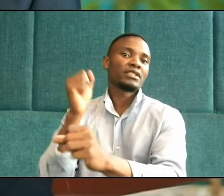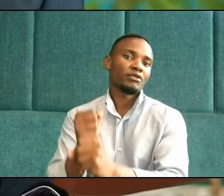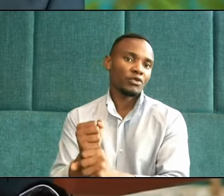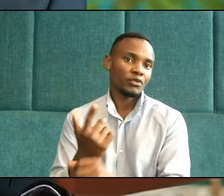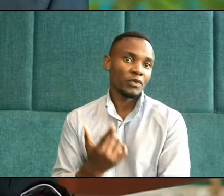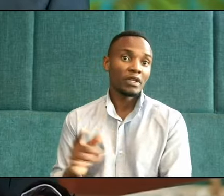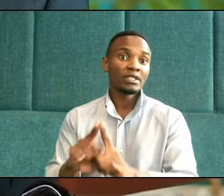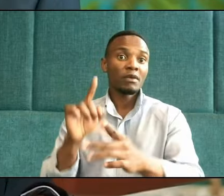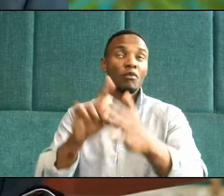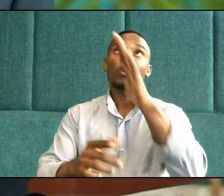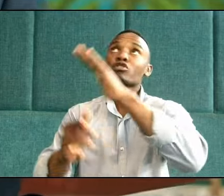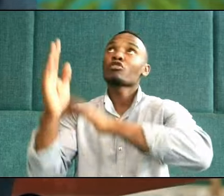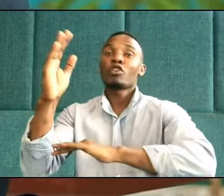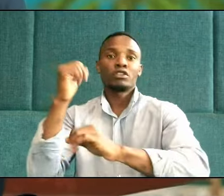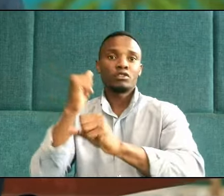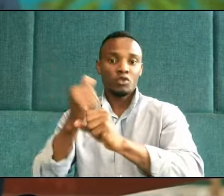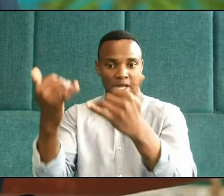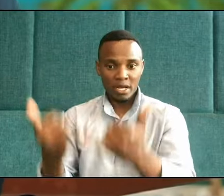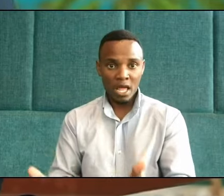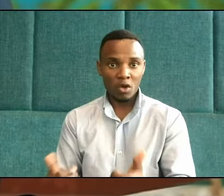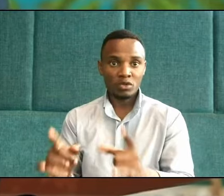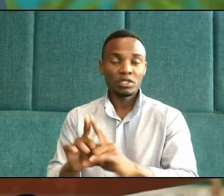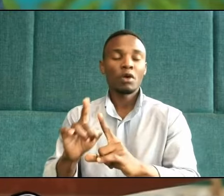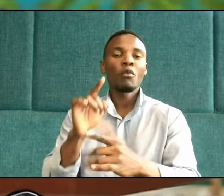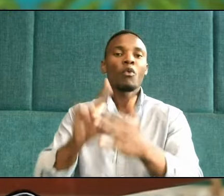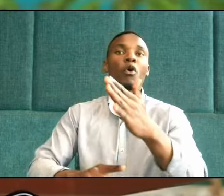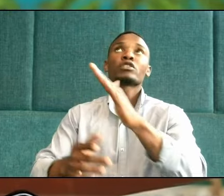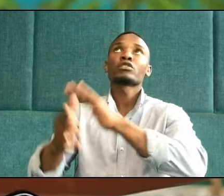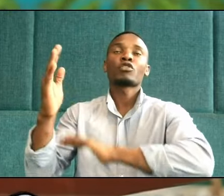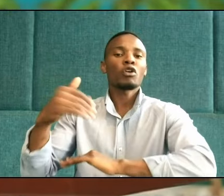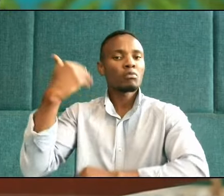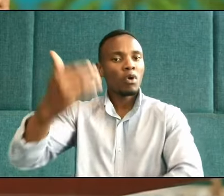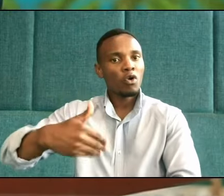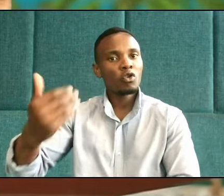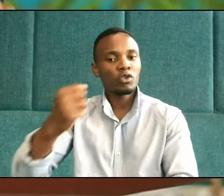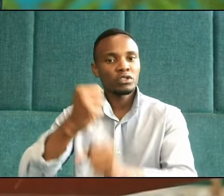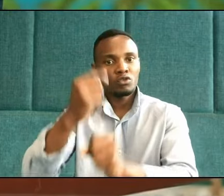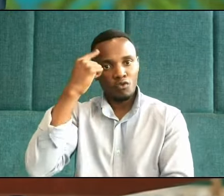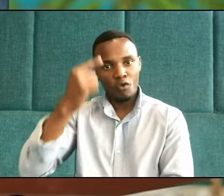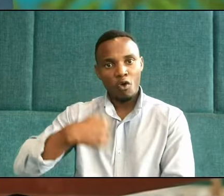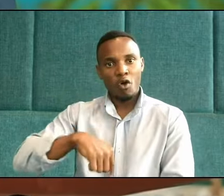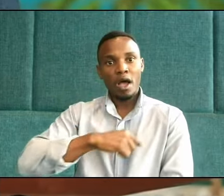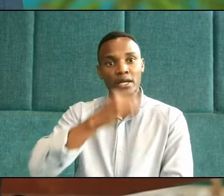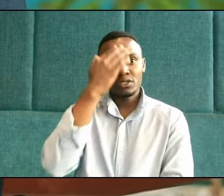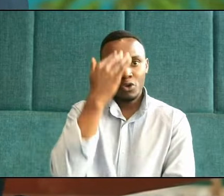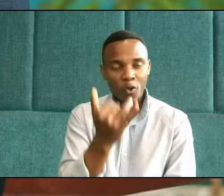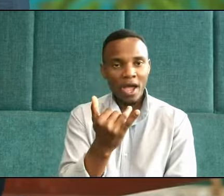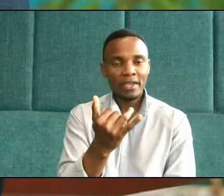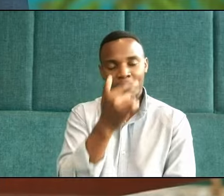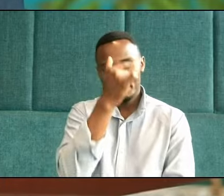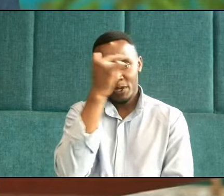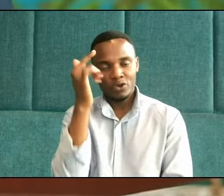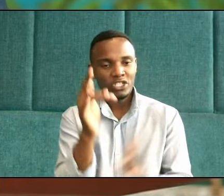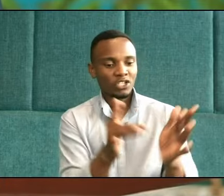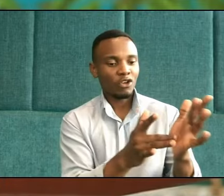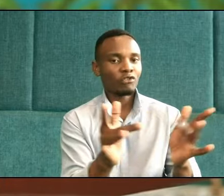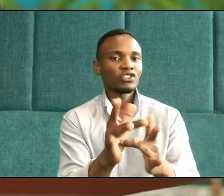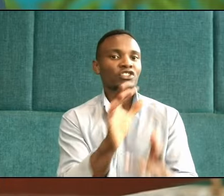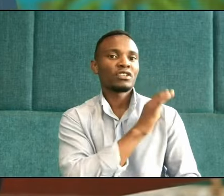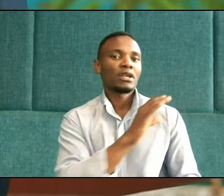is doing, and will forever continue to do for us because of Jesus Christ. But